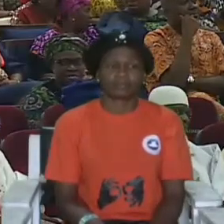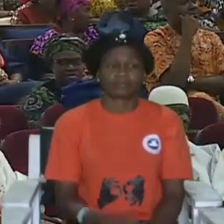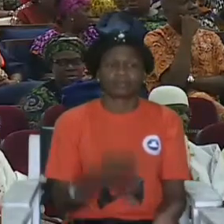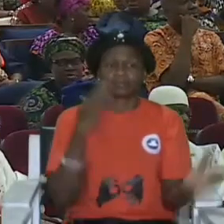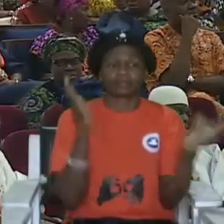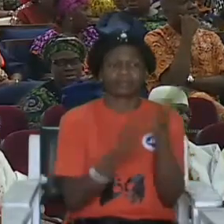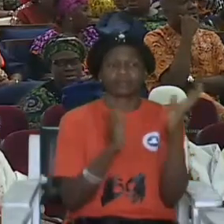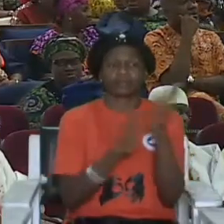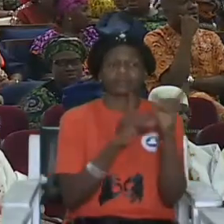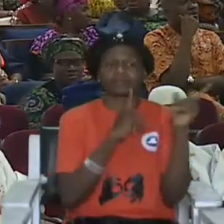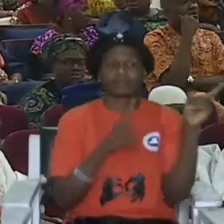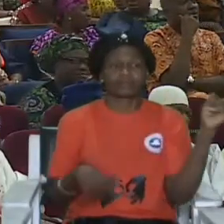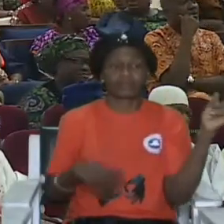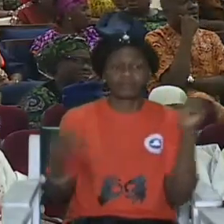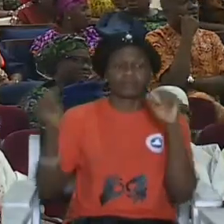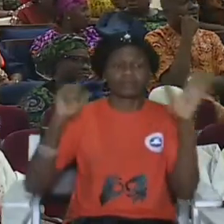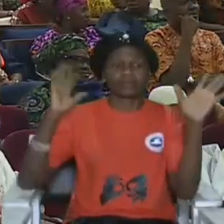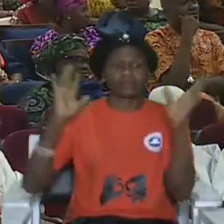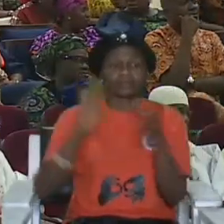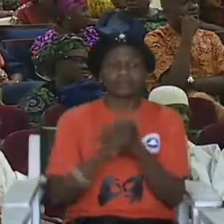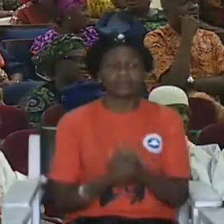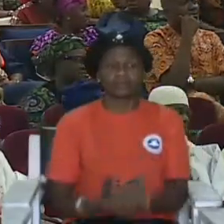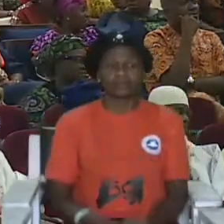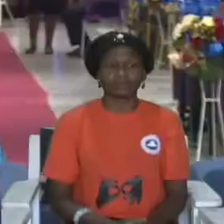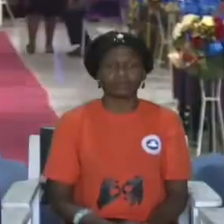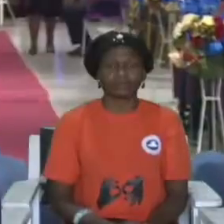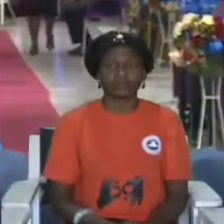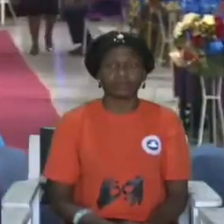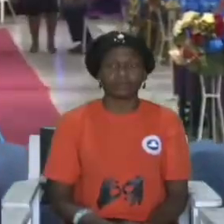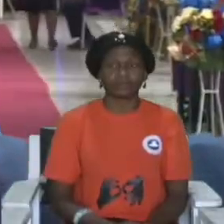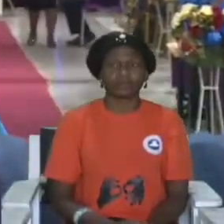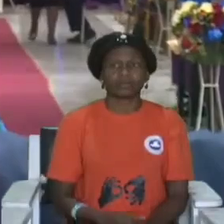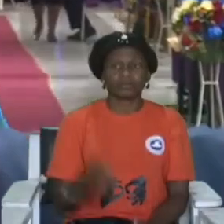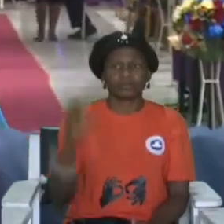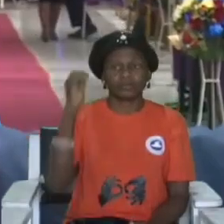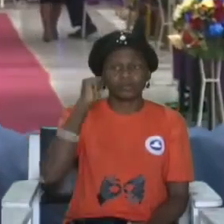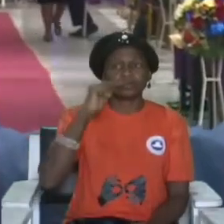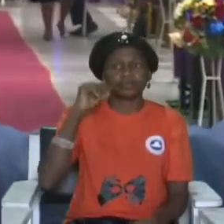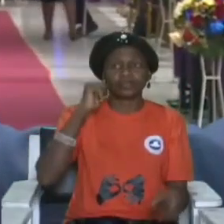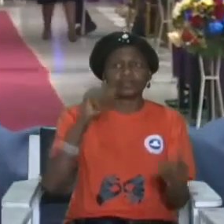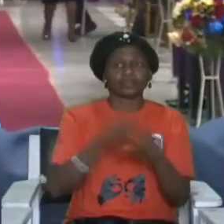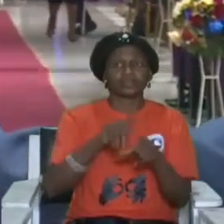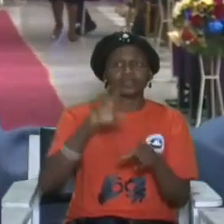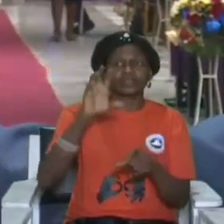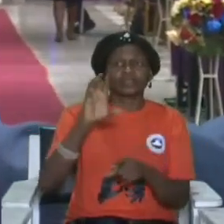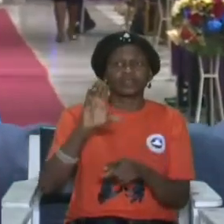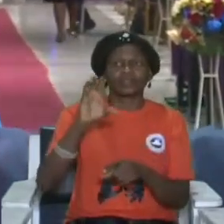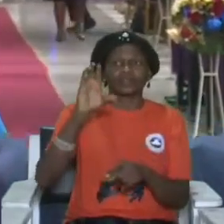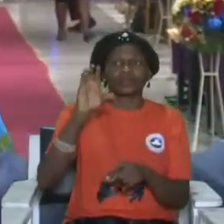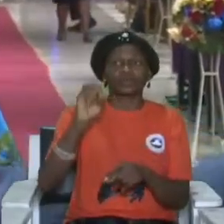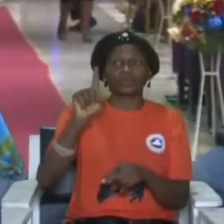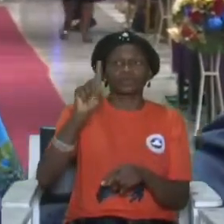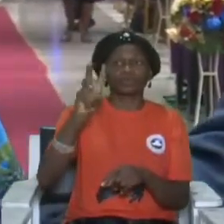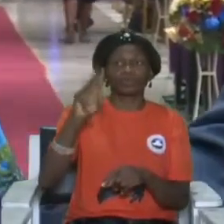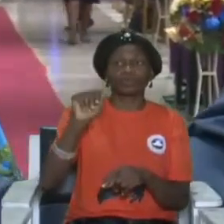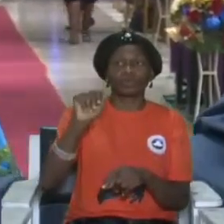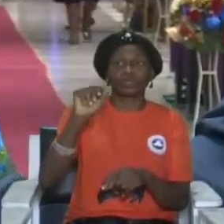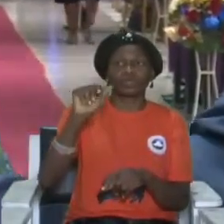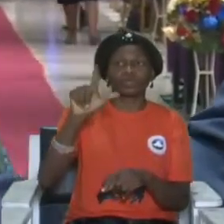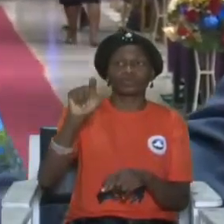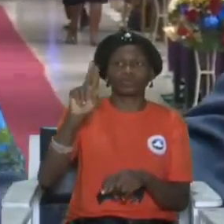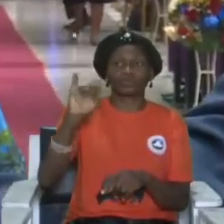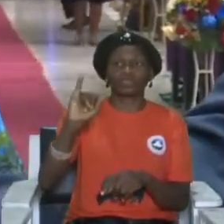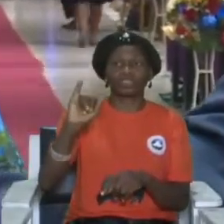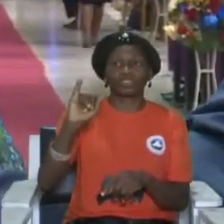Praise ye the Lord. I am Sister Oluwaluyi Oladoyi from